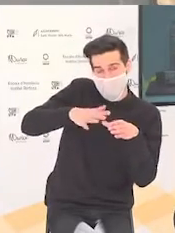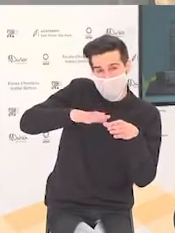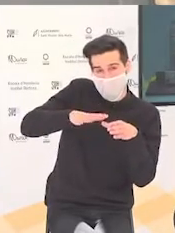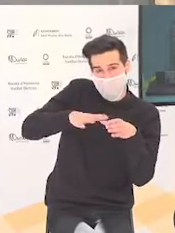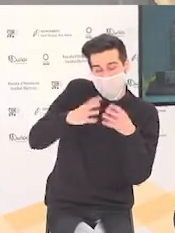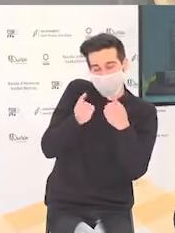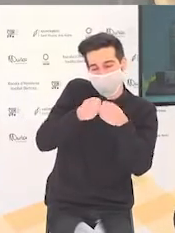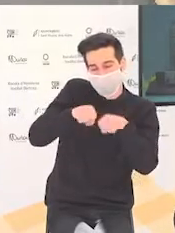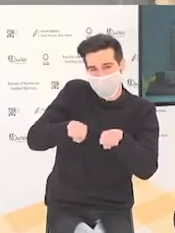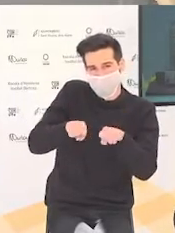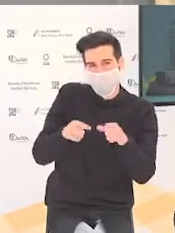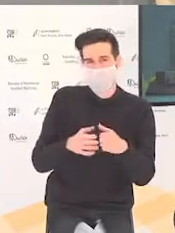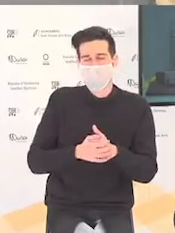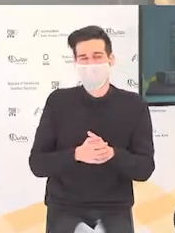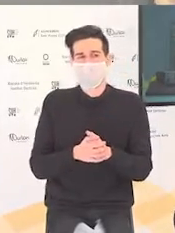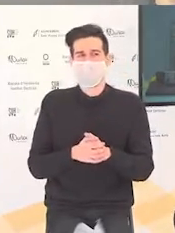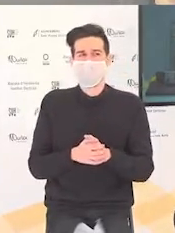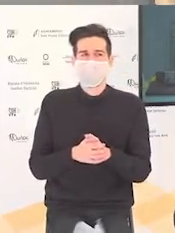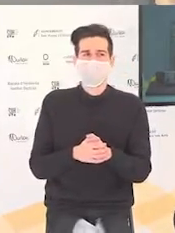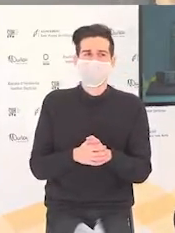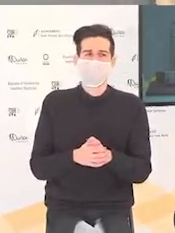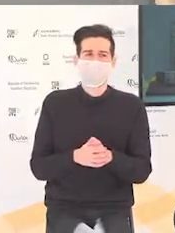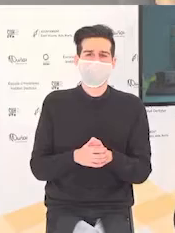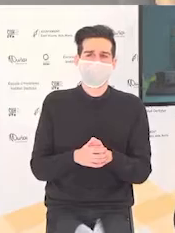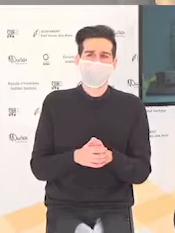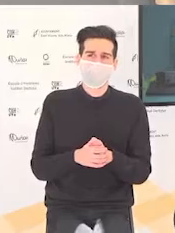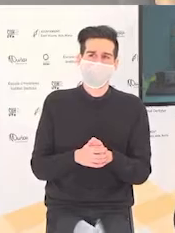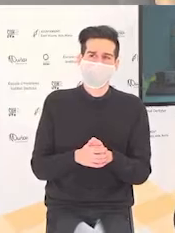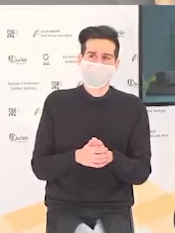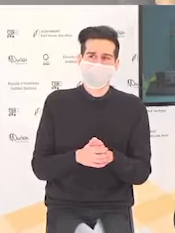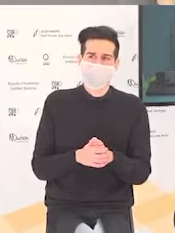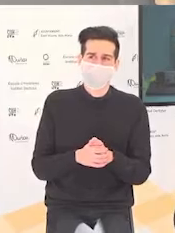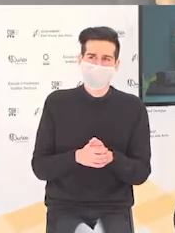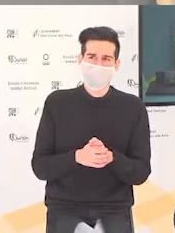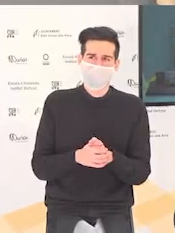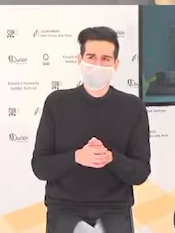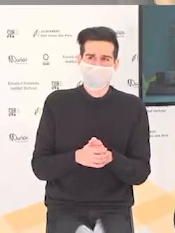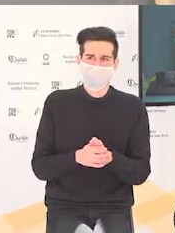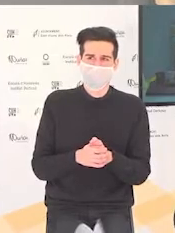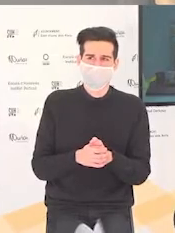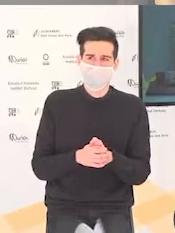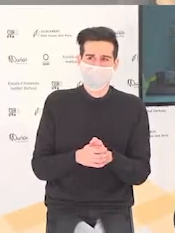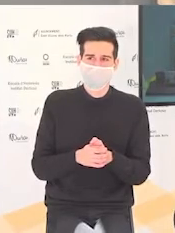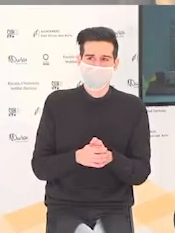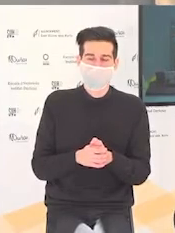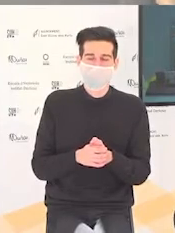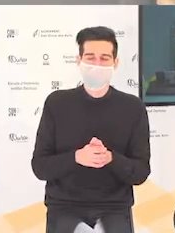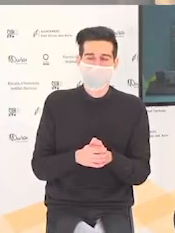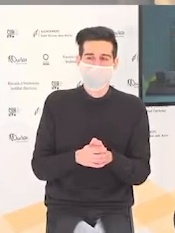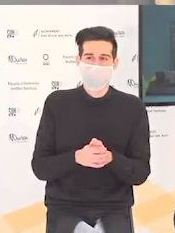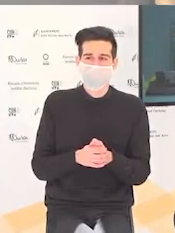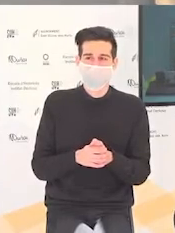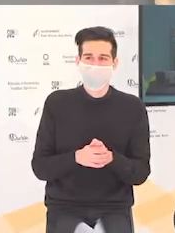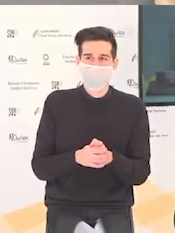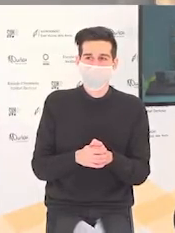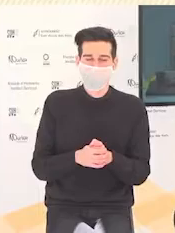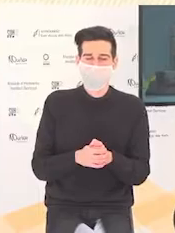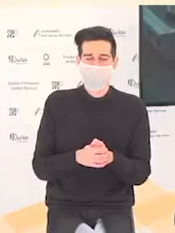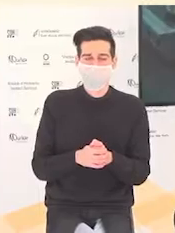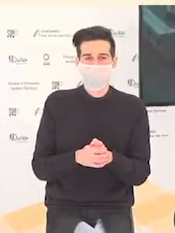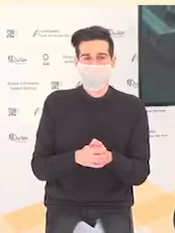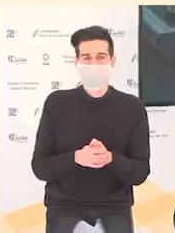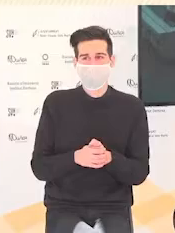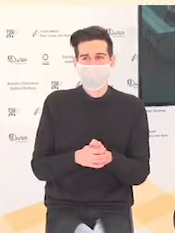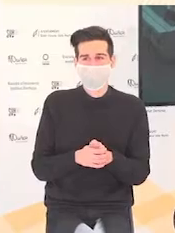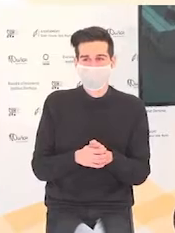This is what we're looking for. We're going to bake that nice and dry. Once they're baked, you can store them into nice airtight containers to